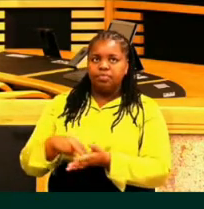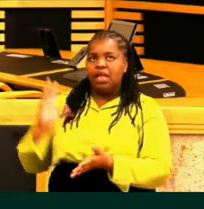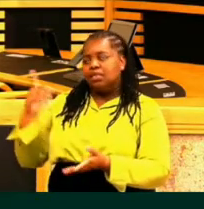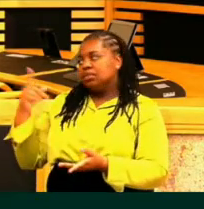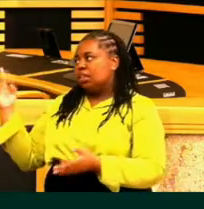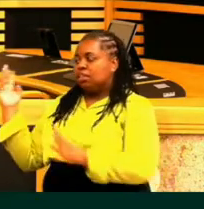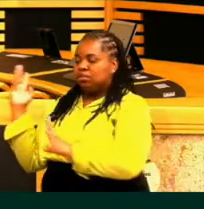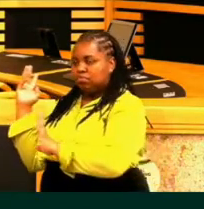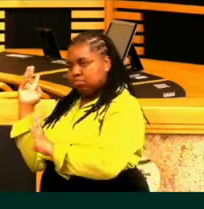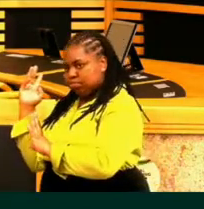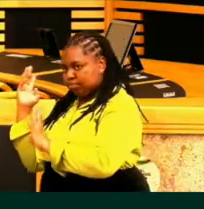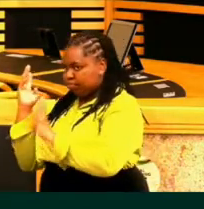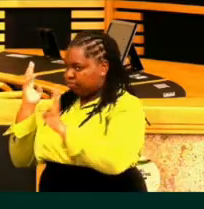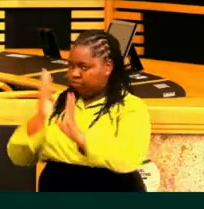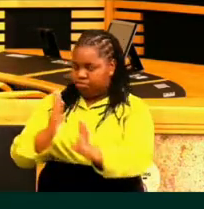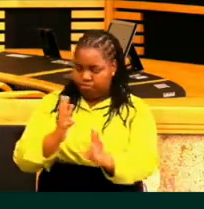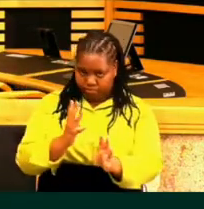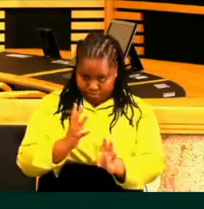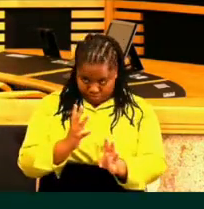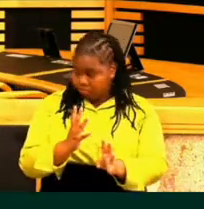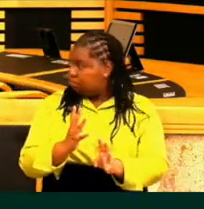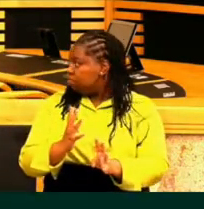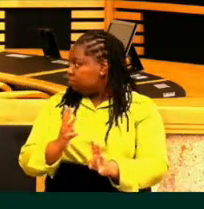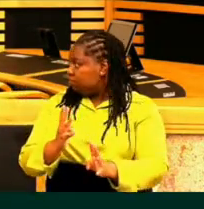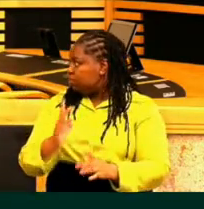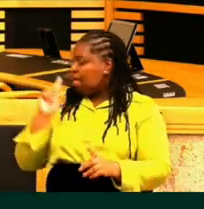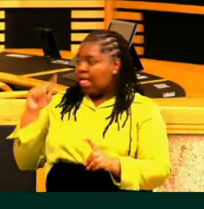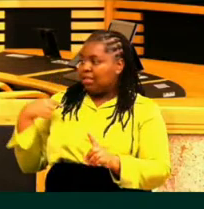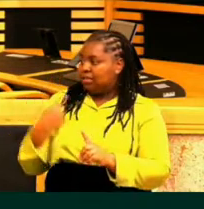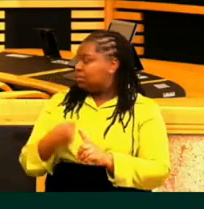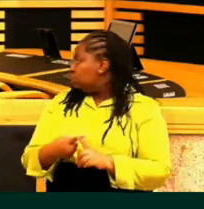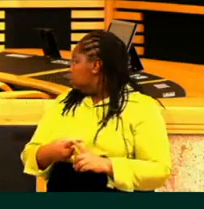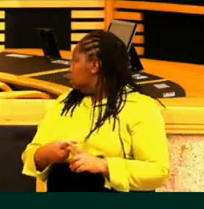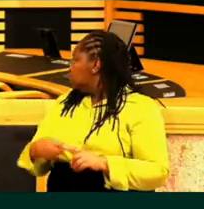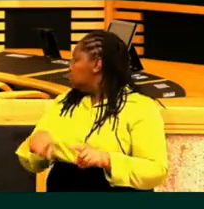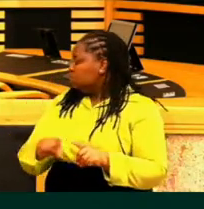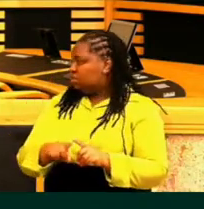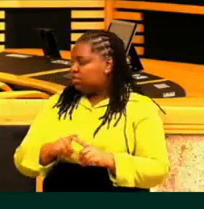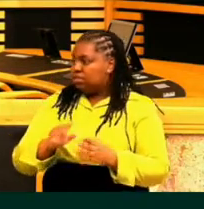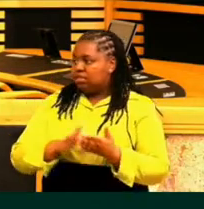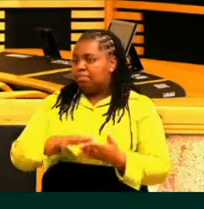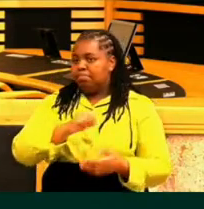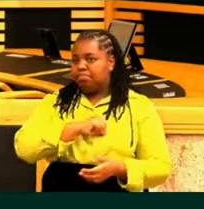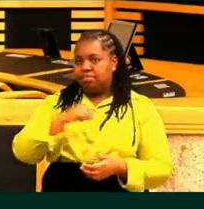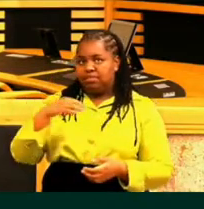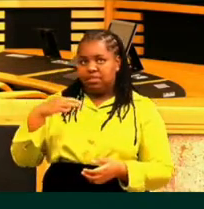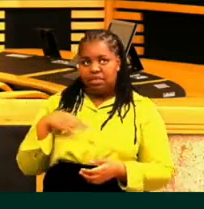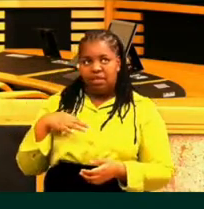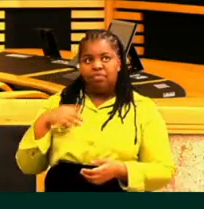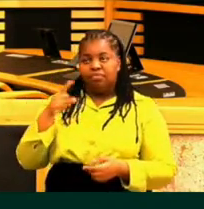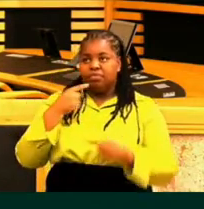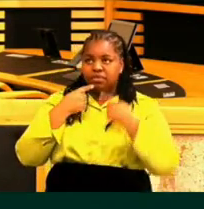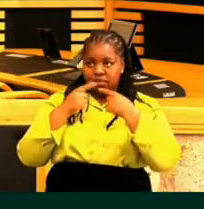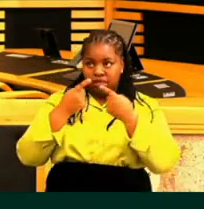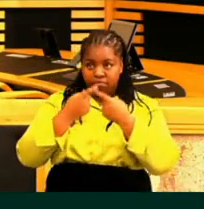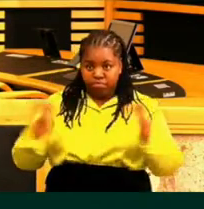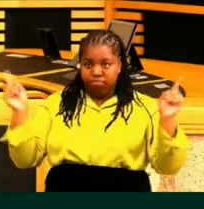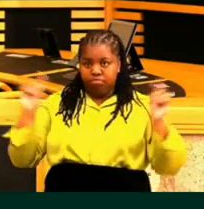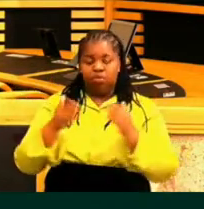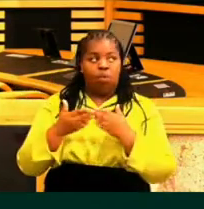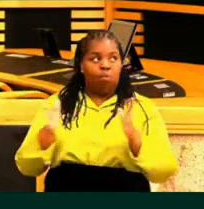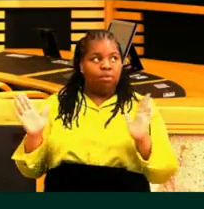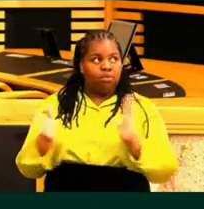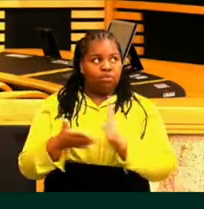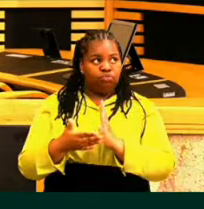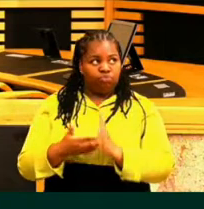process of the speaker has left the chamber and until protocol and security staff indicate that the doors are open